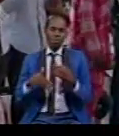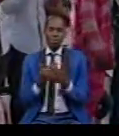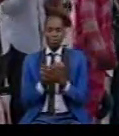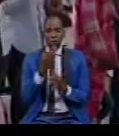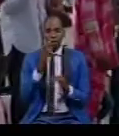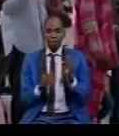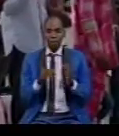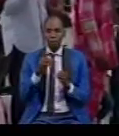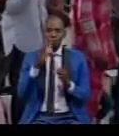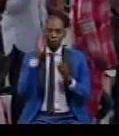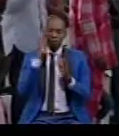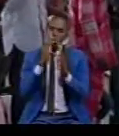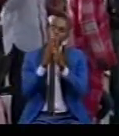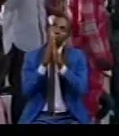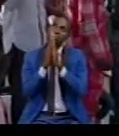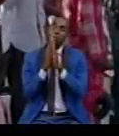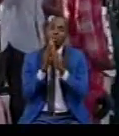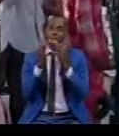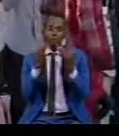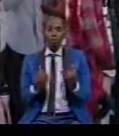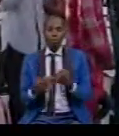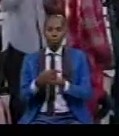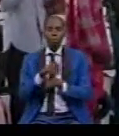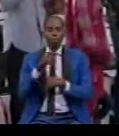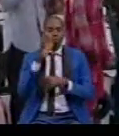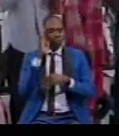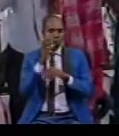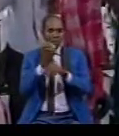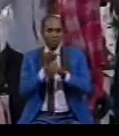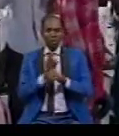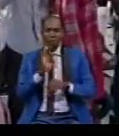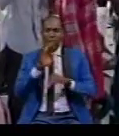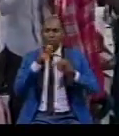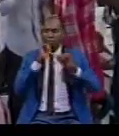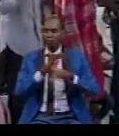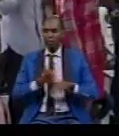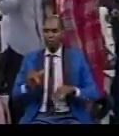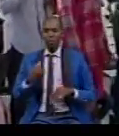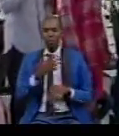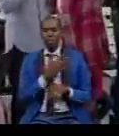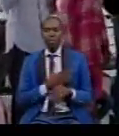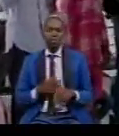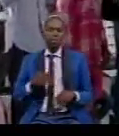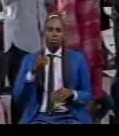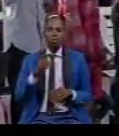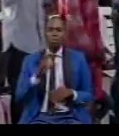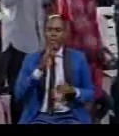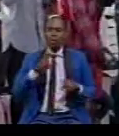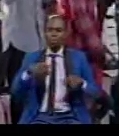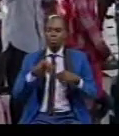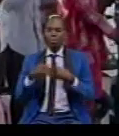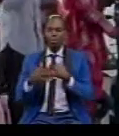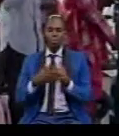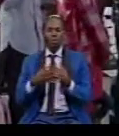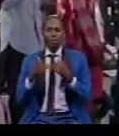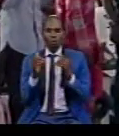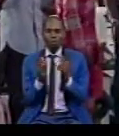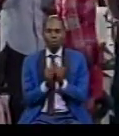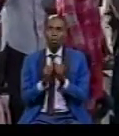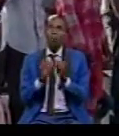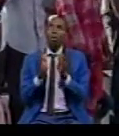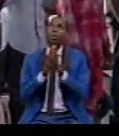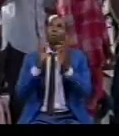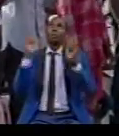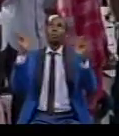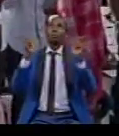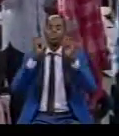Able today, Savior. You are going to receive the blessing. And you are going back. Always with, hallelujah, able you are going